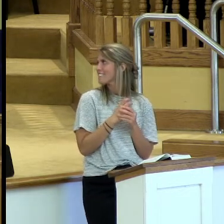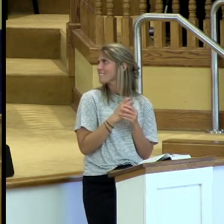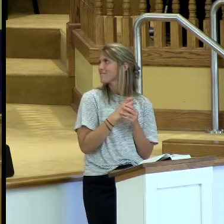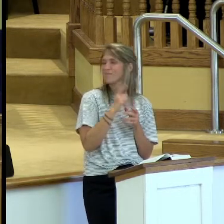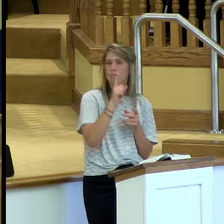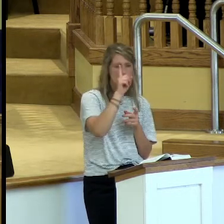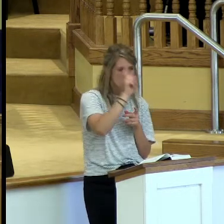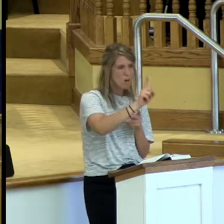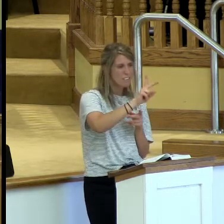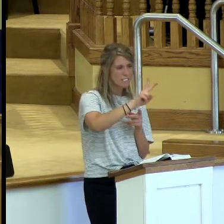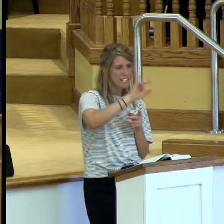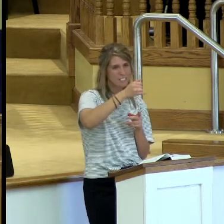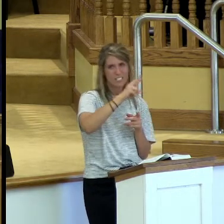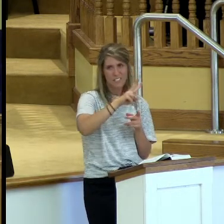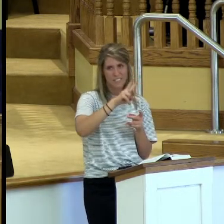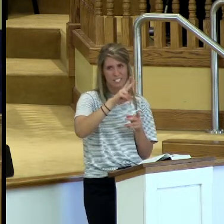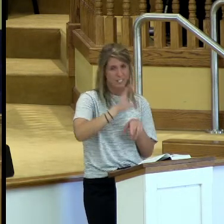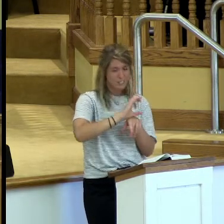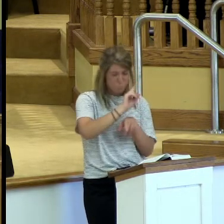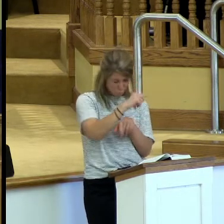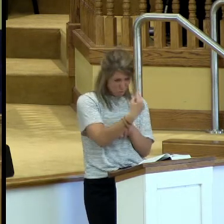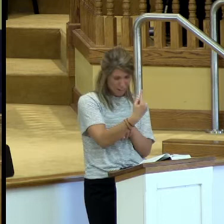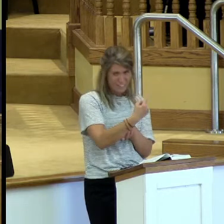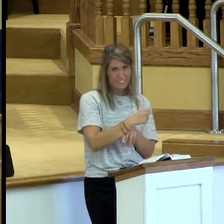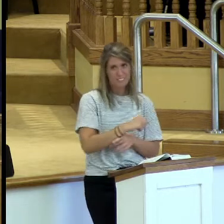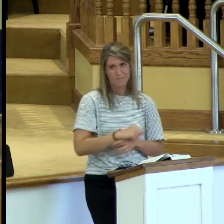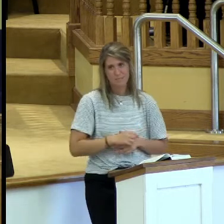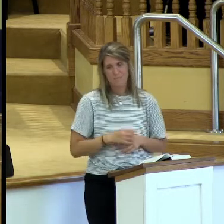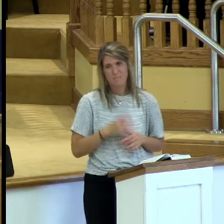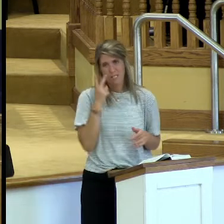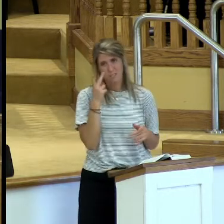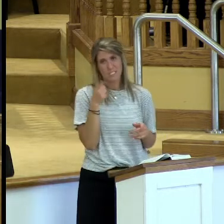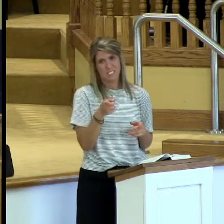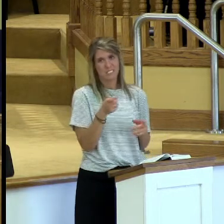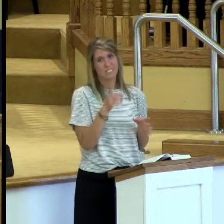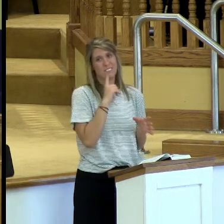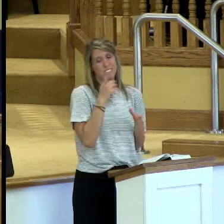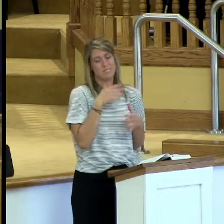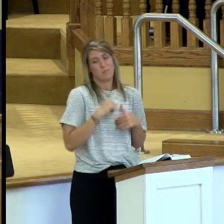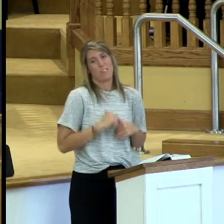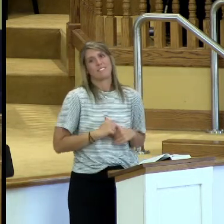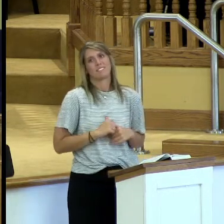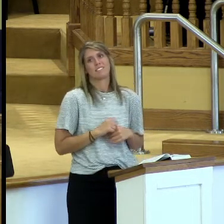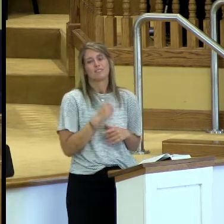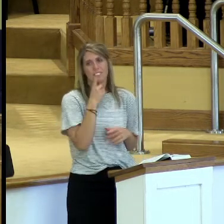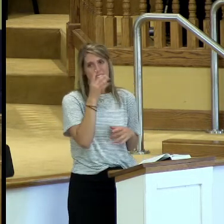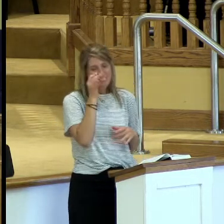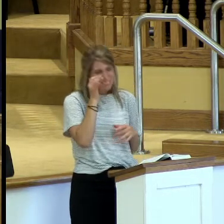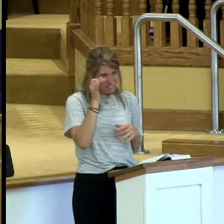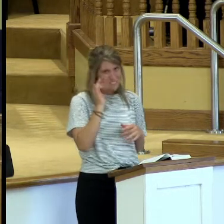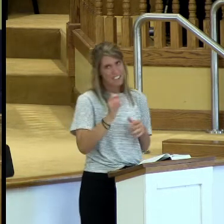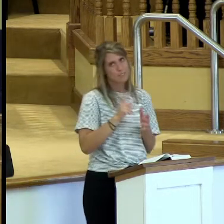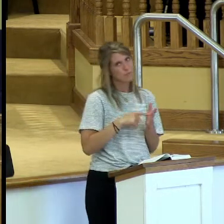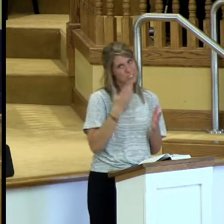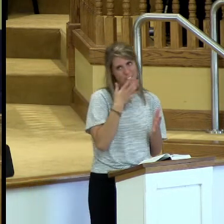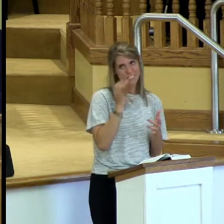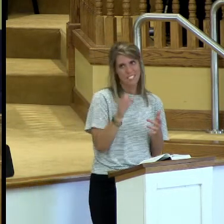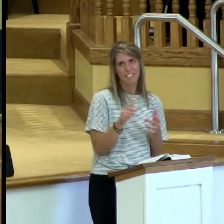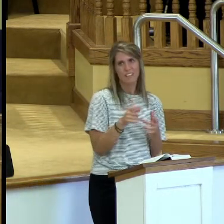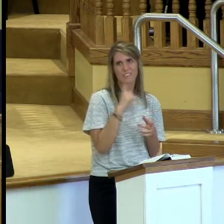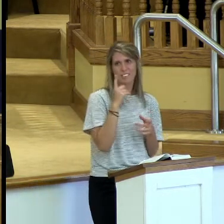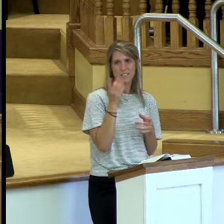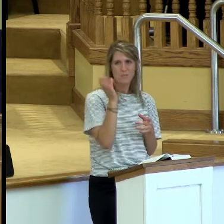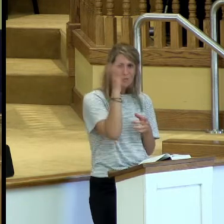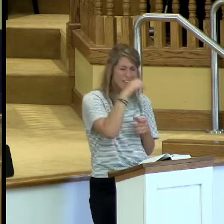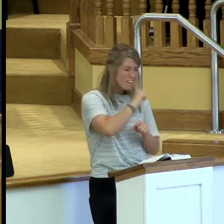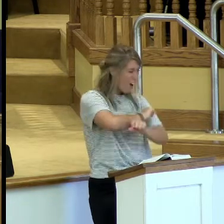One KJV church, they're not reaching all 20,000 people. Y'all see the trend here, it's depressing. That's what Portales looks like. Wow, it's weird